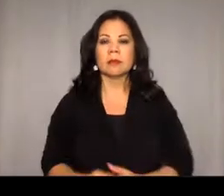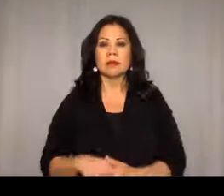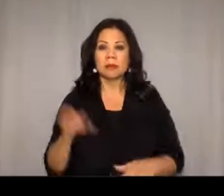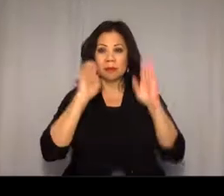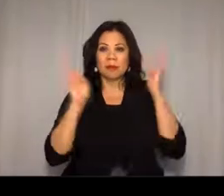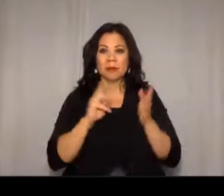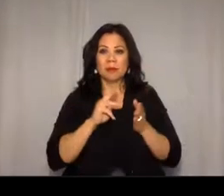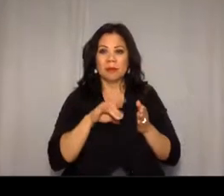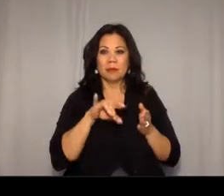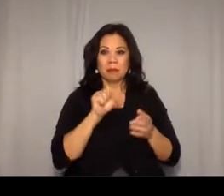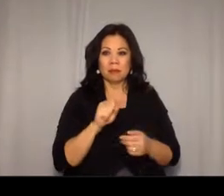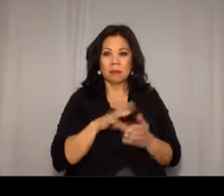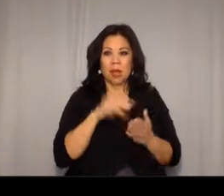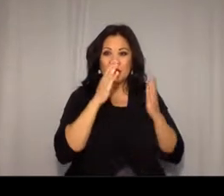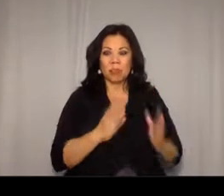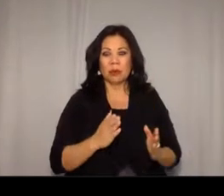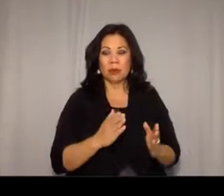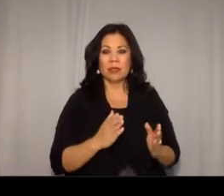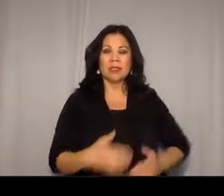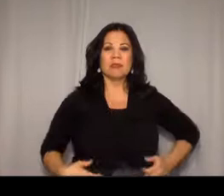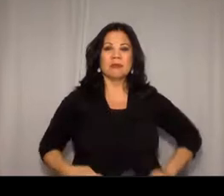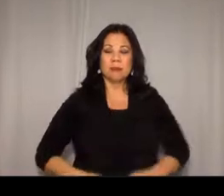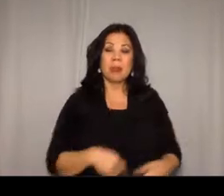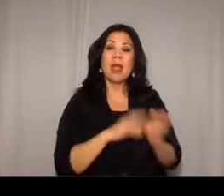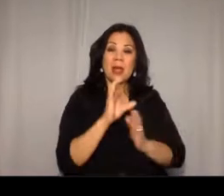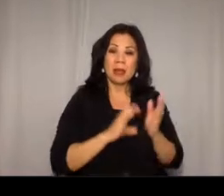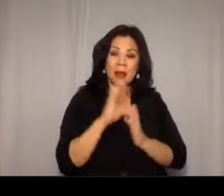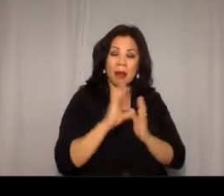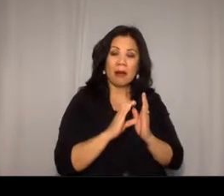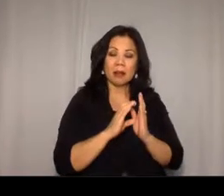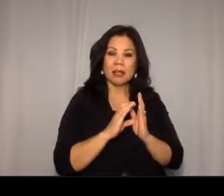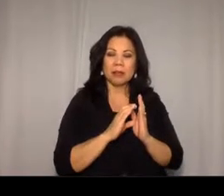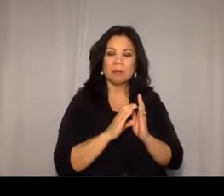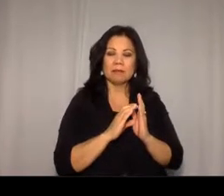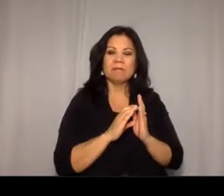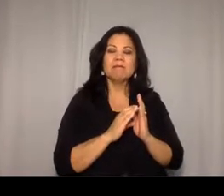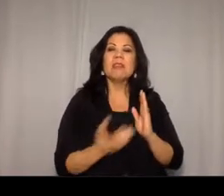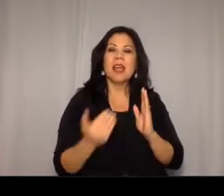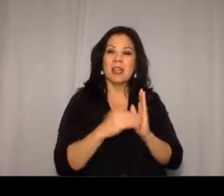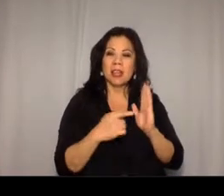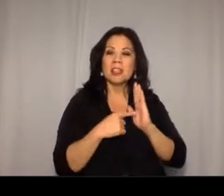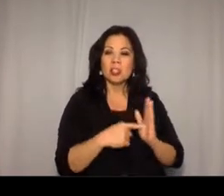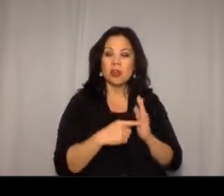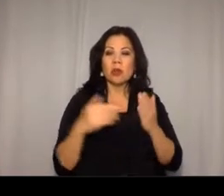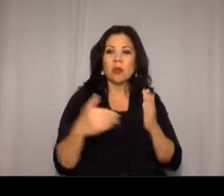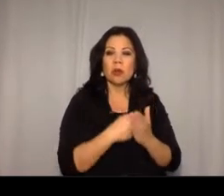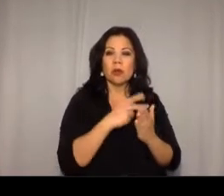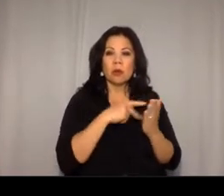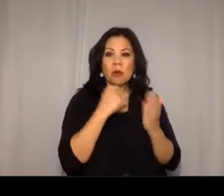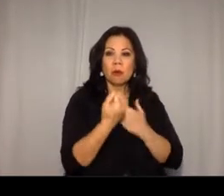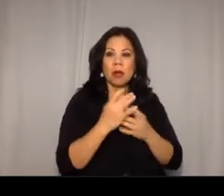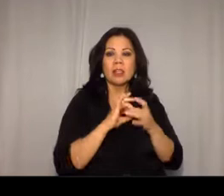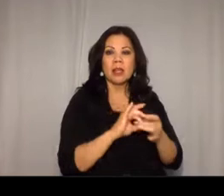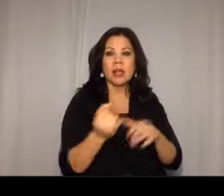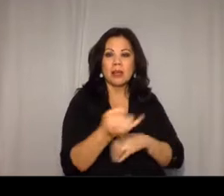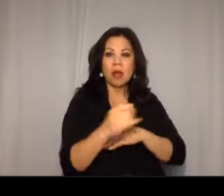Hello, Miles Mustangs. Well, it's Carolyn back with yet another project for Island Day. So